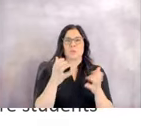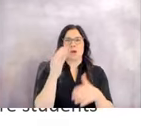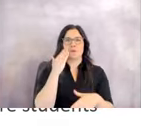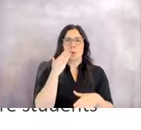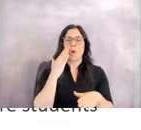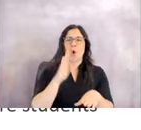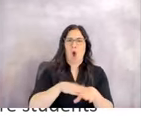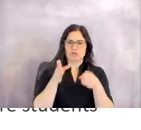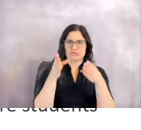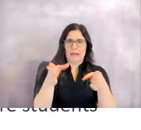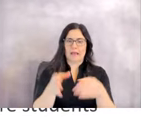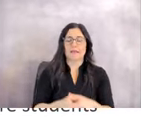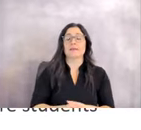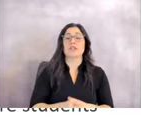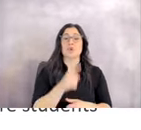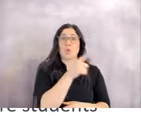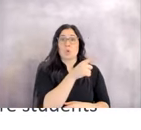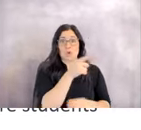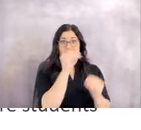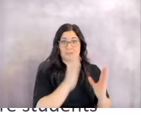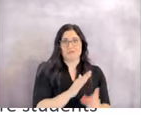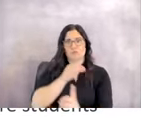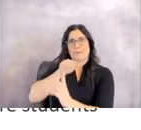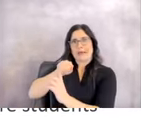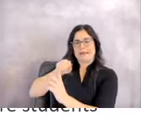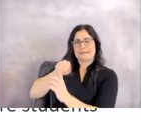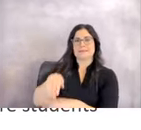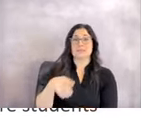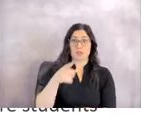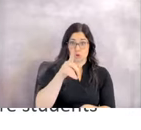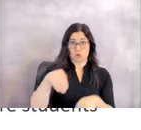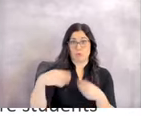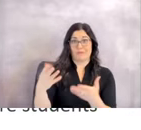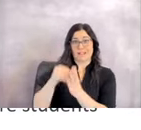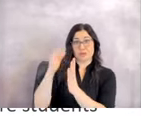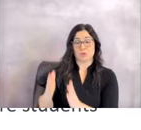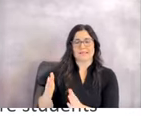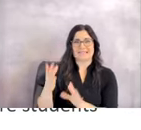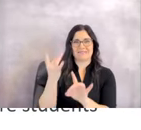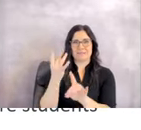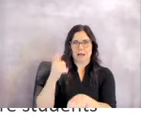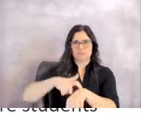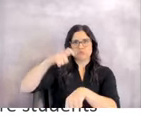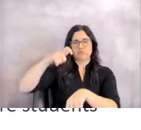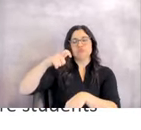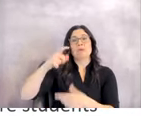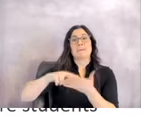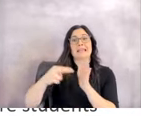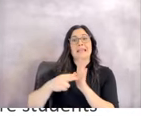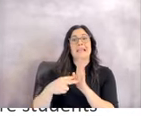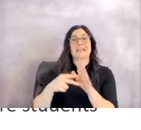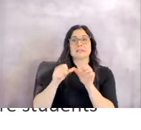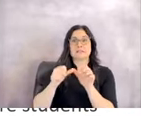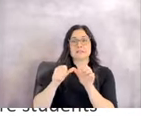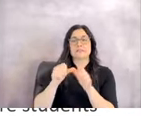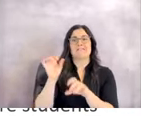them. And again, as an instructor, are you giving your students timely feedback? Feedback even just